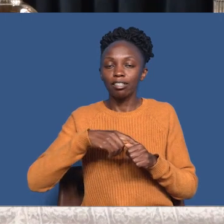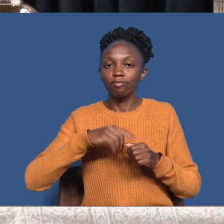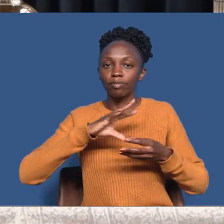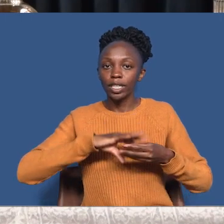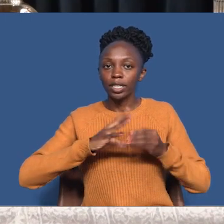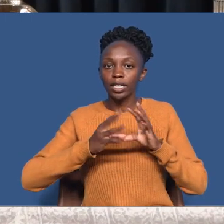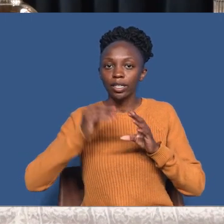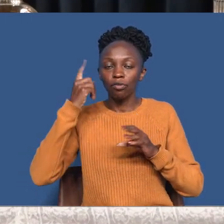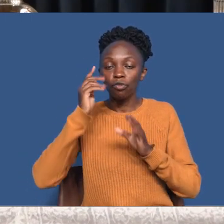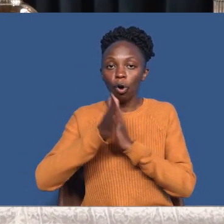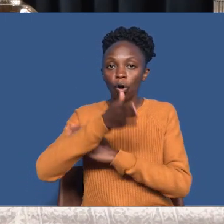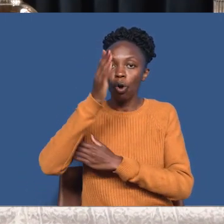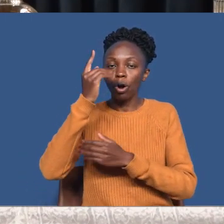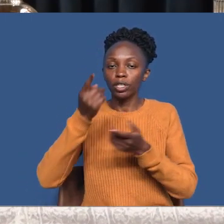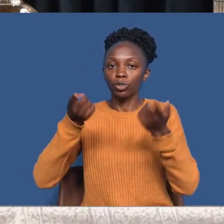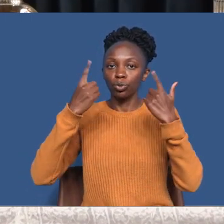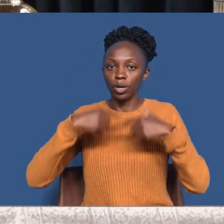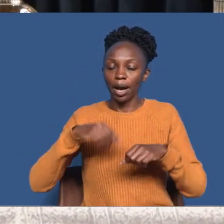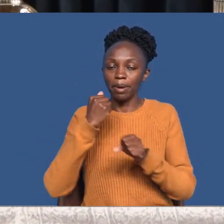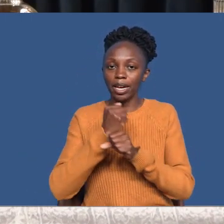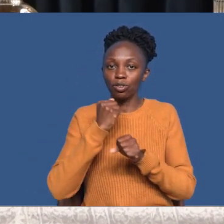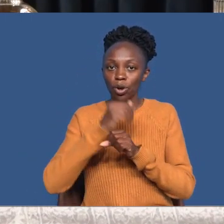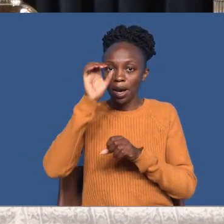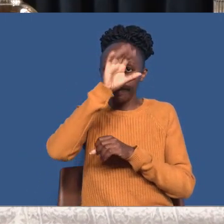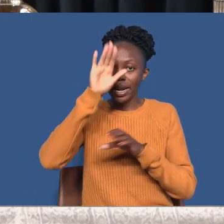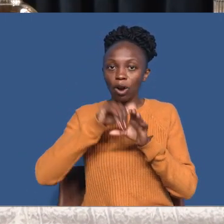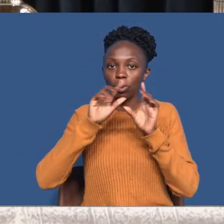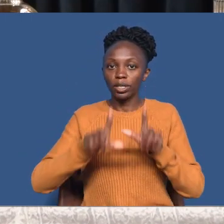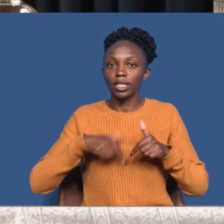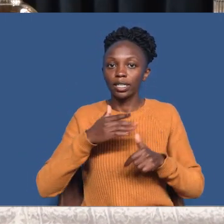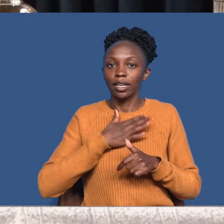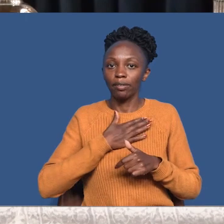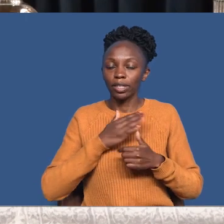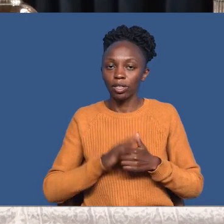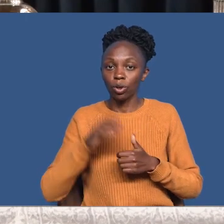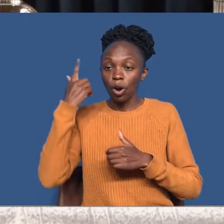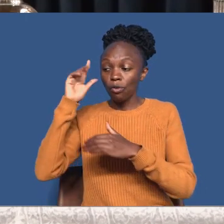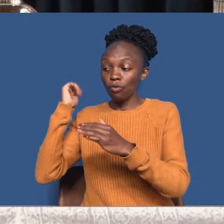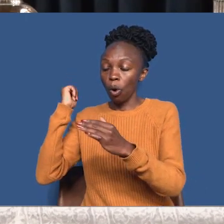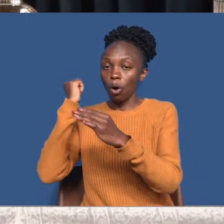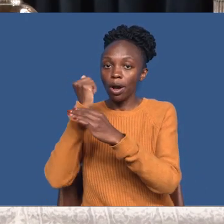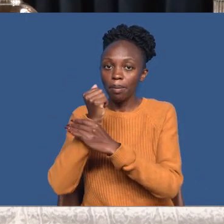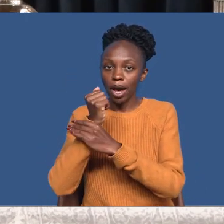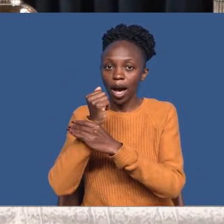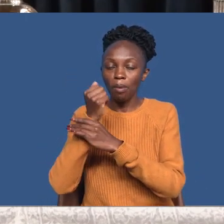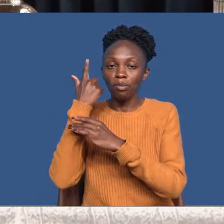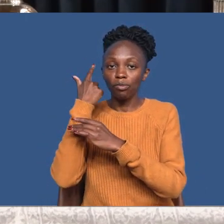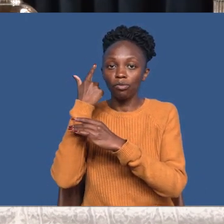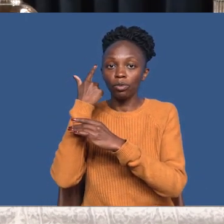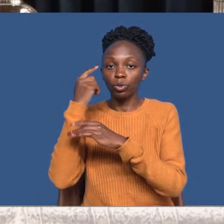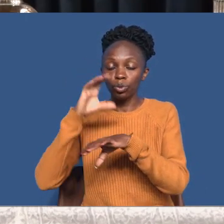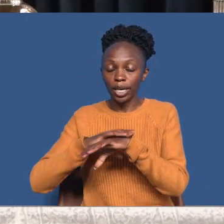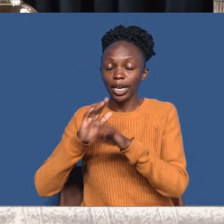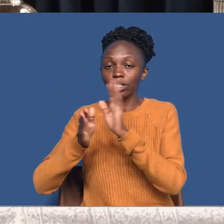for God to come and do his miracles in our presence. For Abraham, his entry to God's miracle,